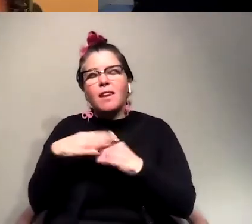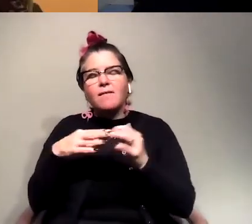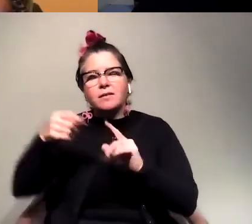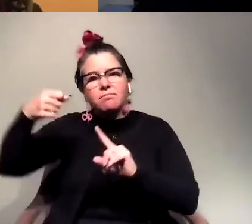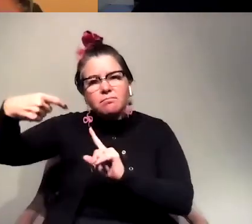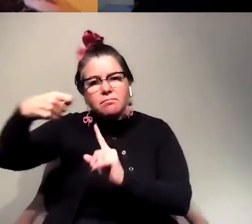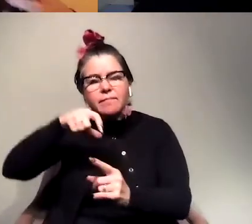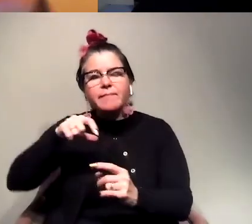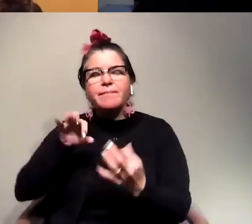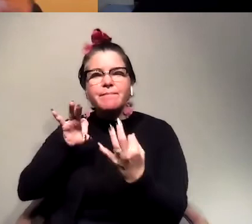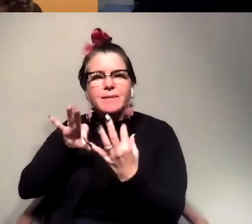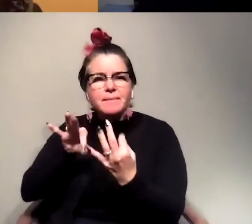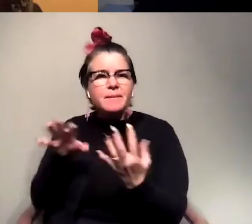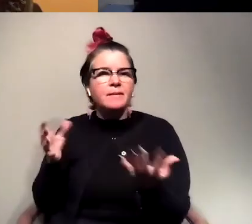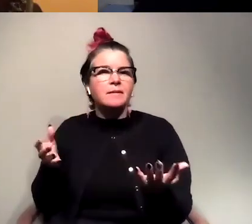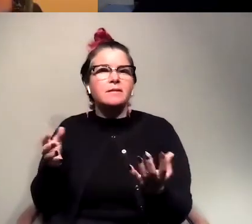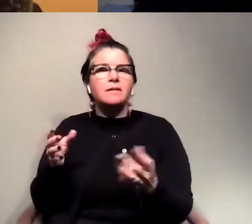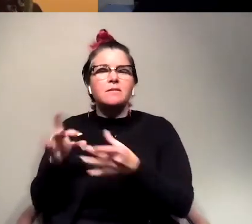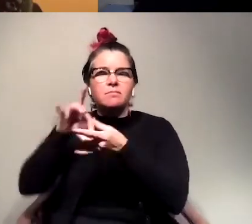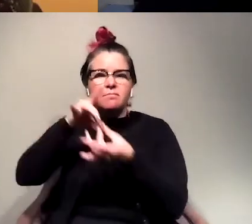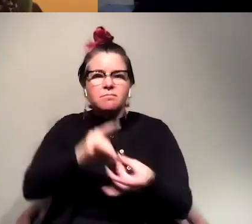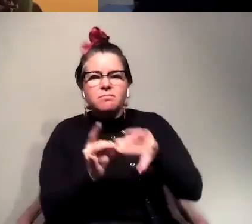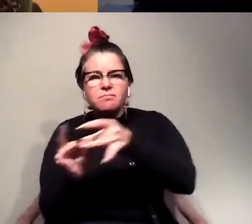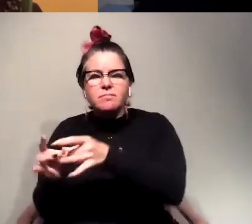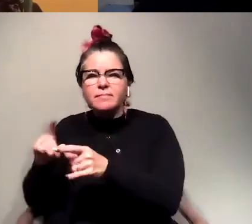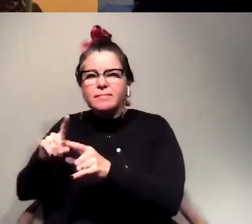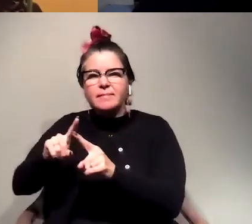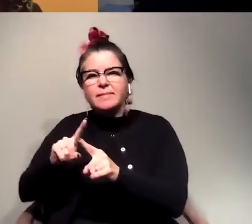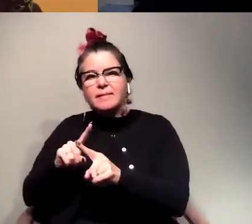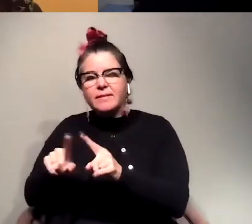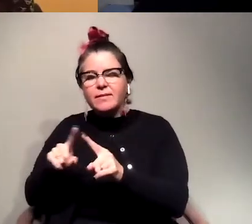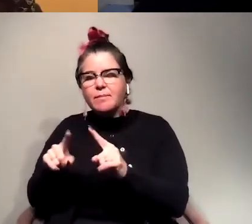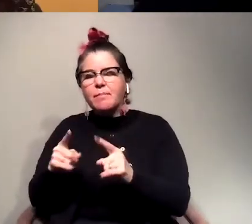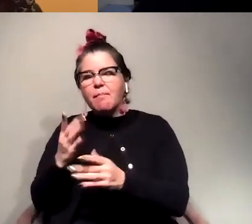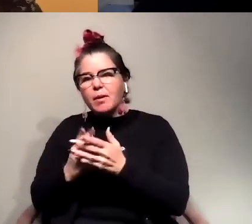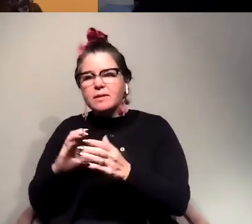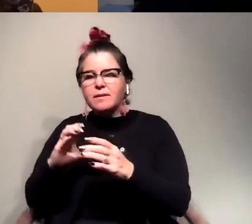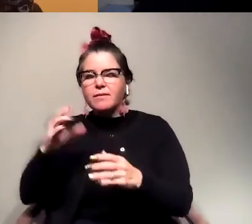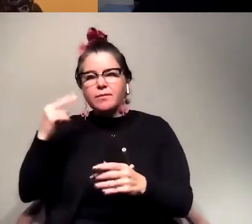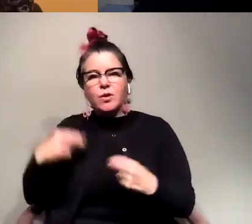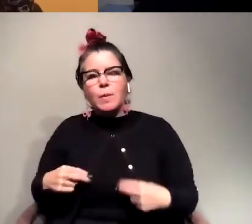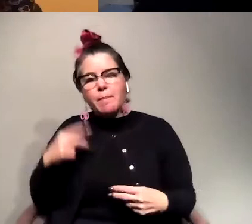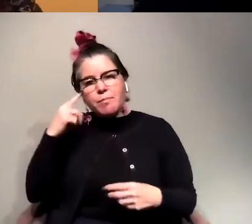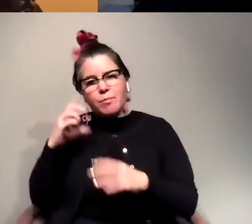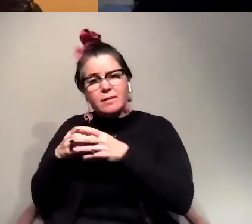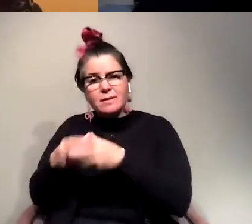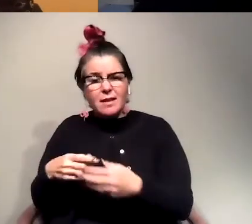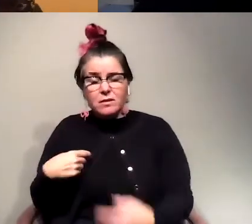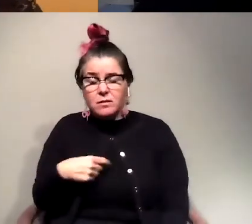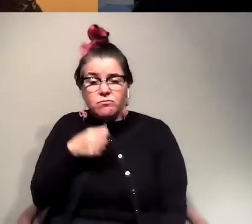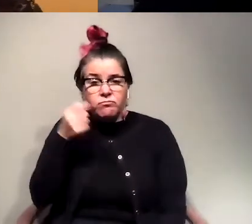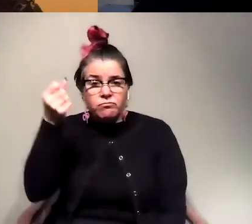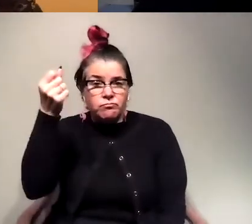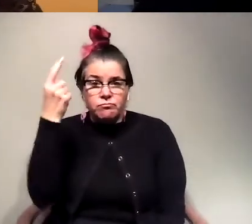of feedback, and like coordination between human brain cells that we don't even understand